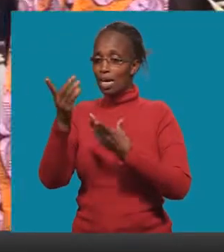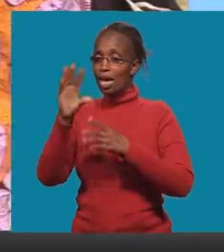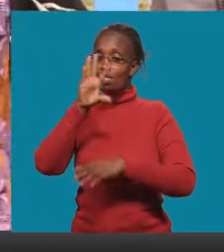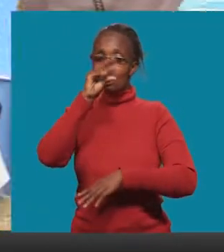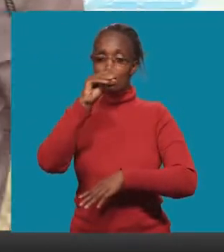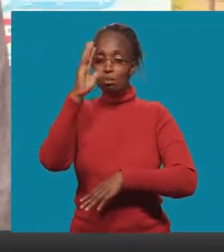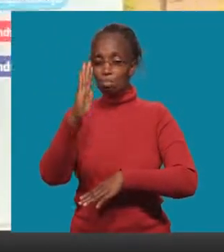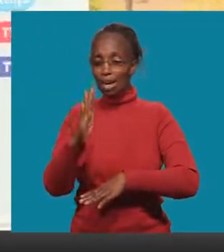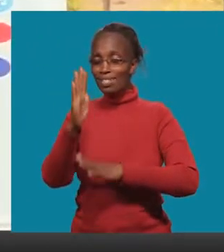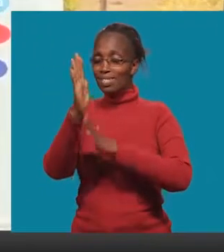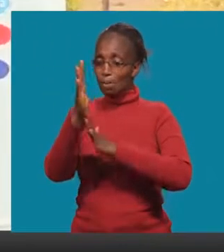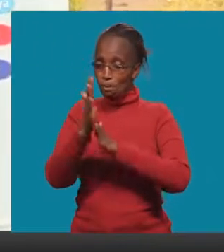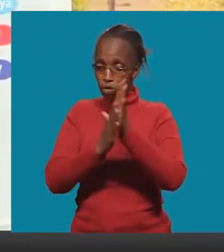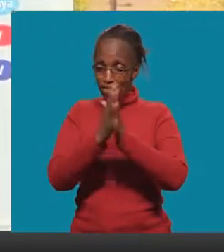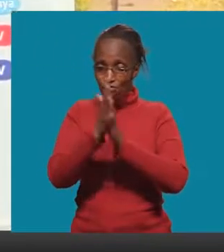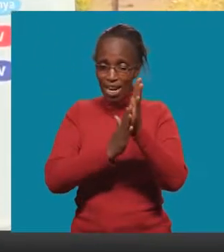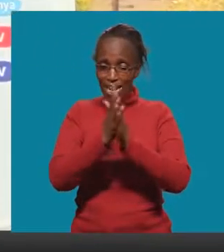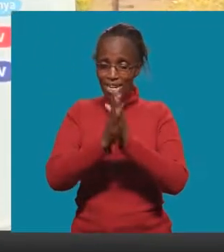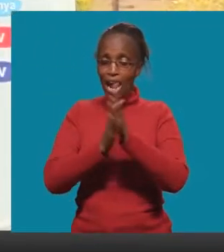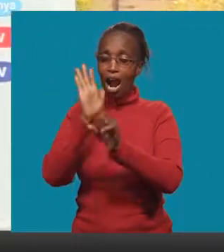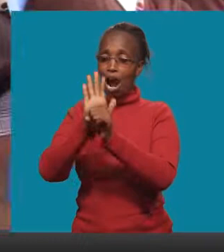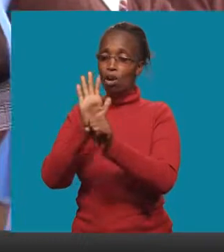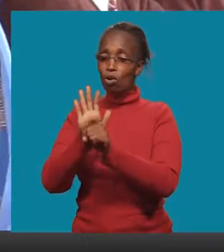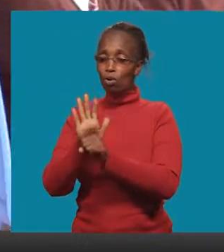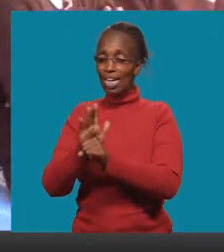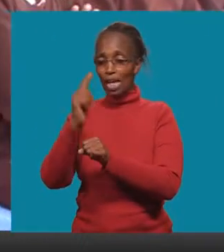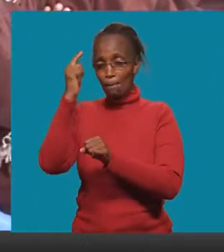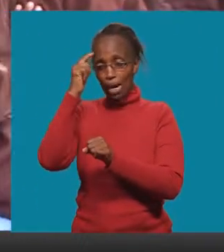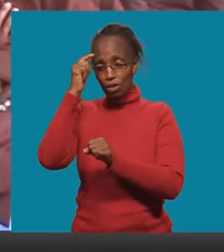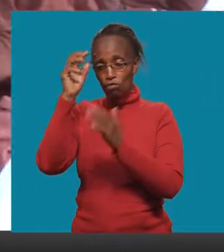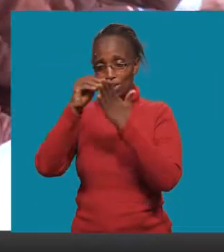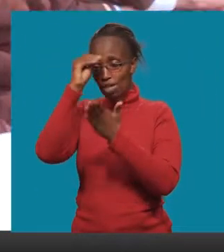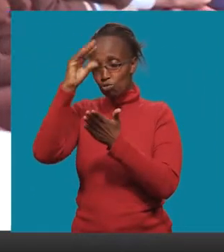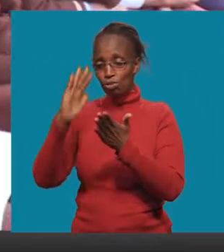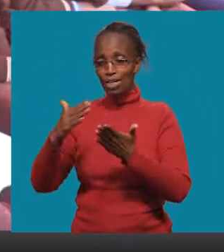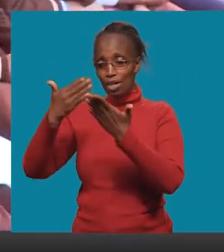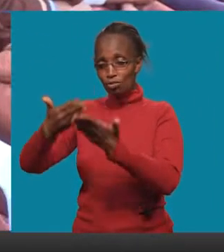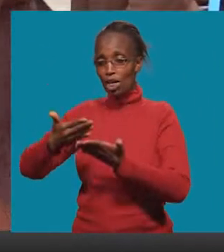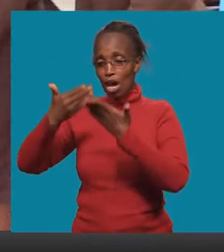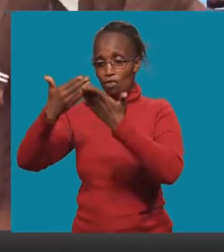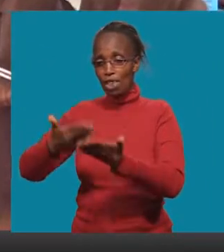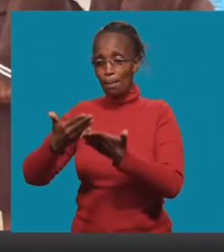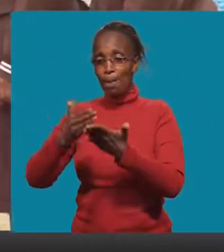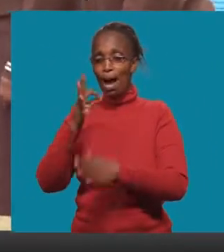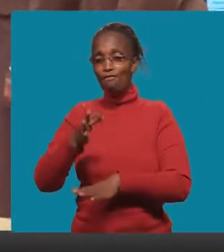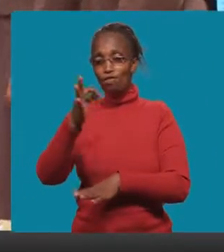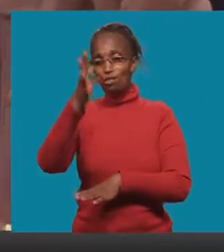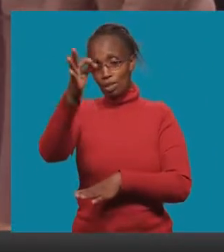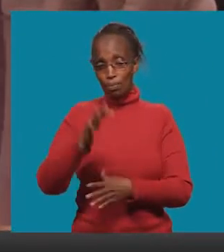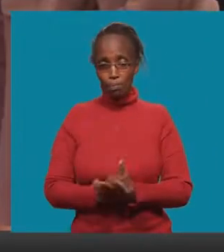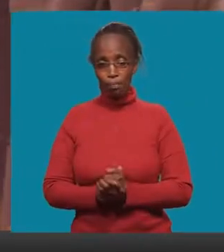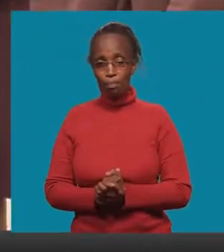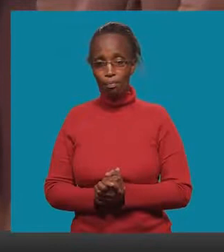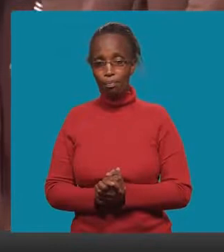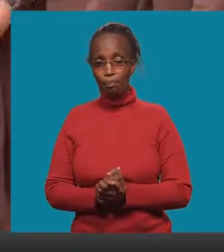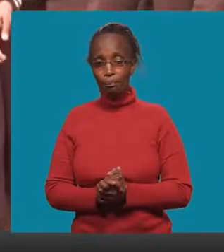Vile vile, wazungumzaji wa motisha husaidia pakubwa katika kupanua mafikira ya wanafunzi na kuwapa picha pana